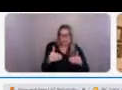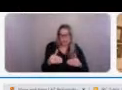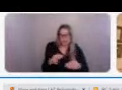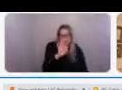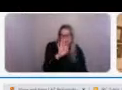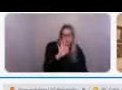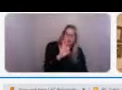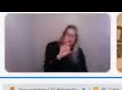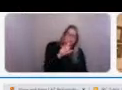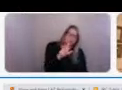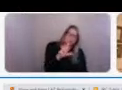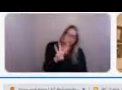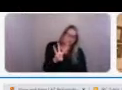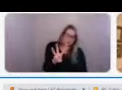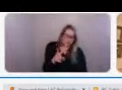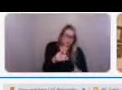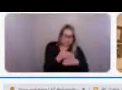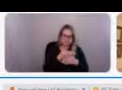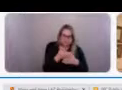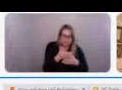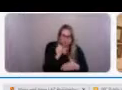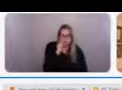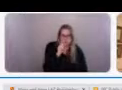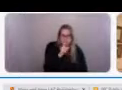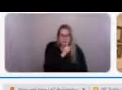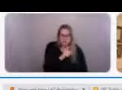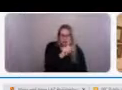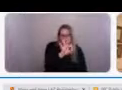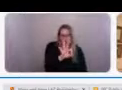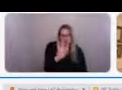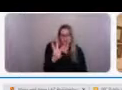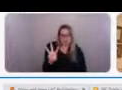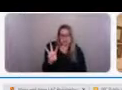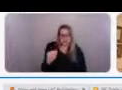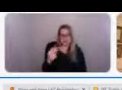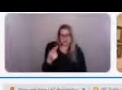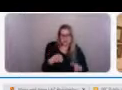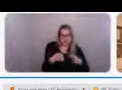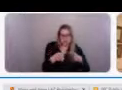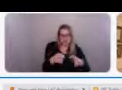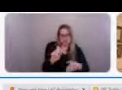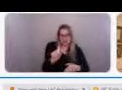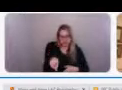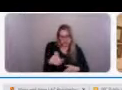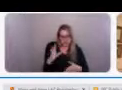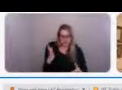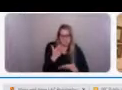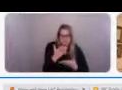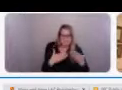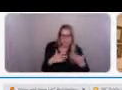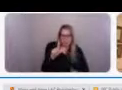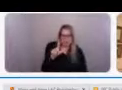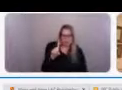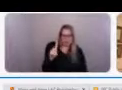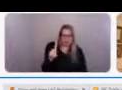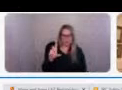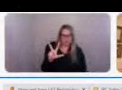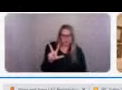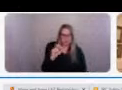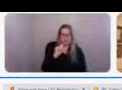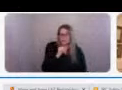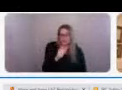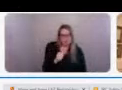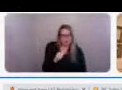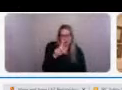wright and between scottsdale road and 96th street i believe needs to be a part of the ld3 instead of the